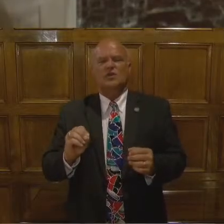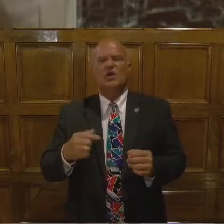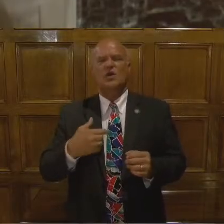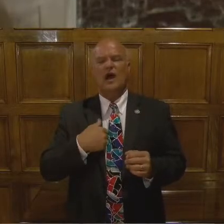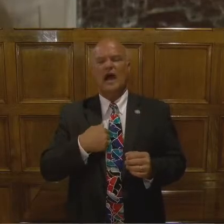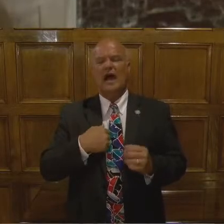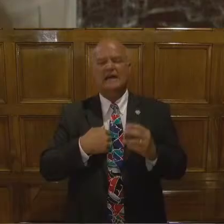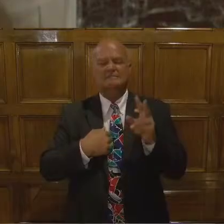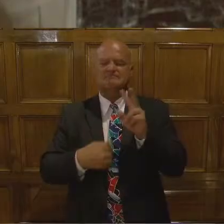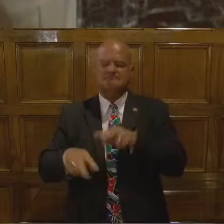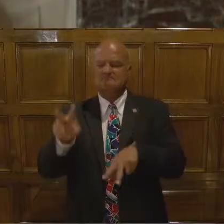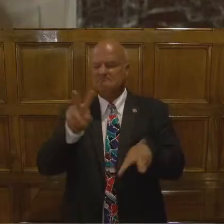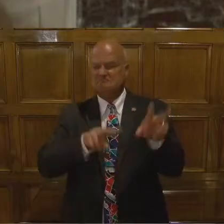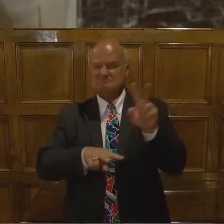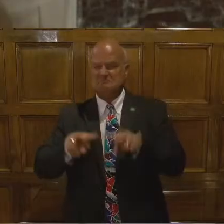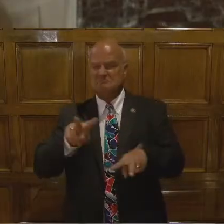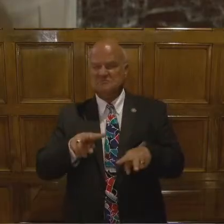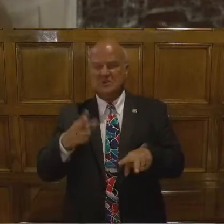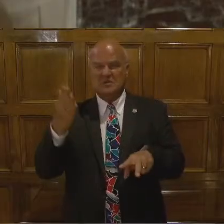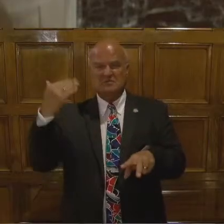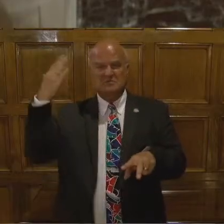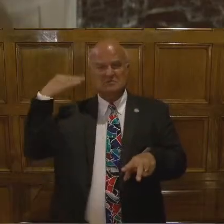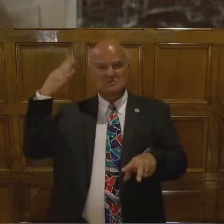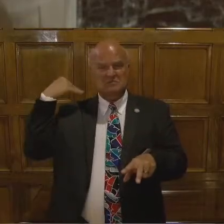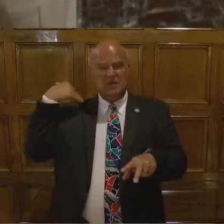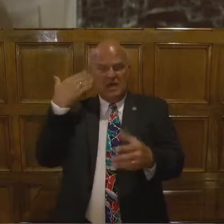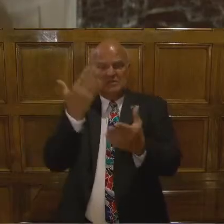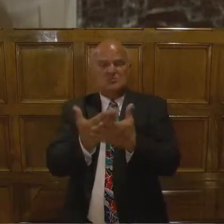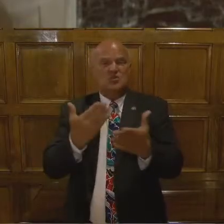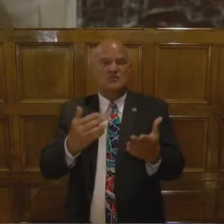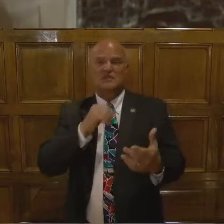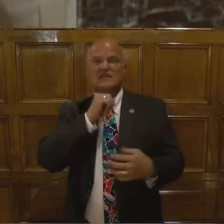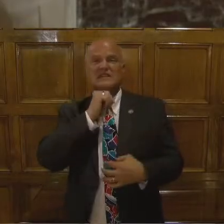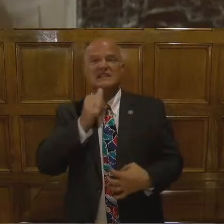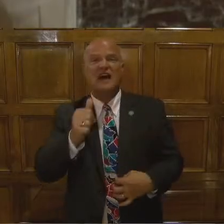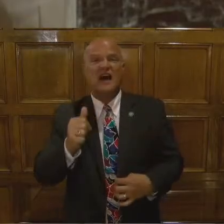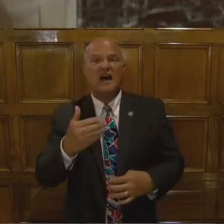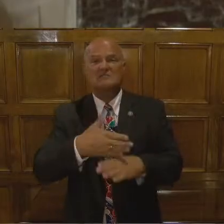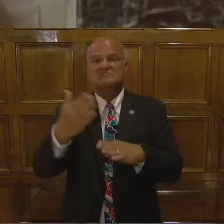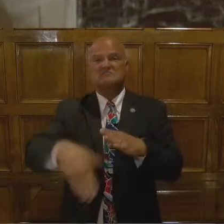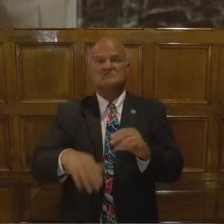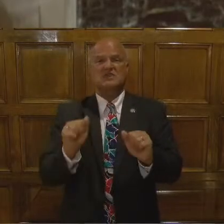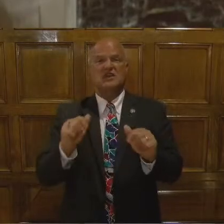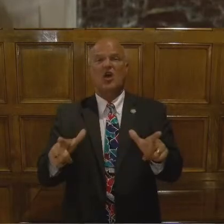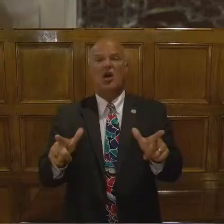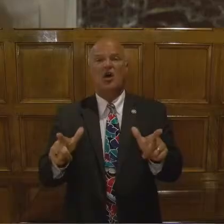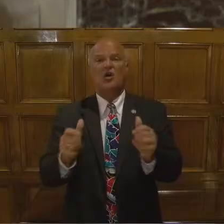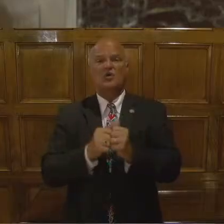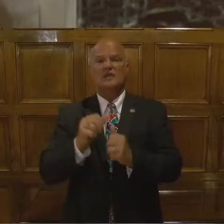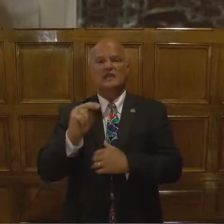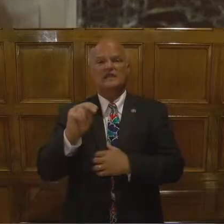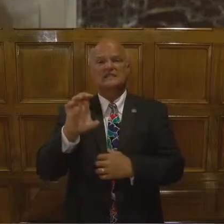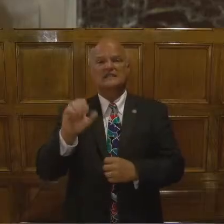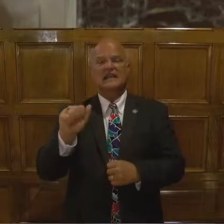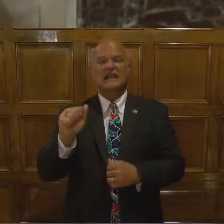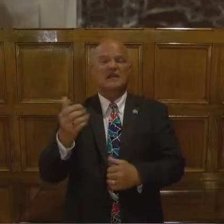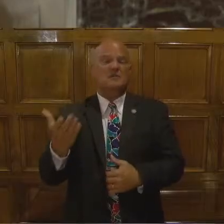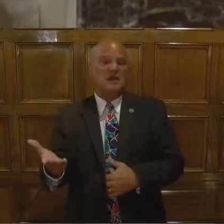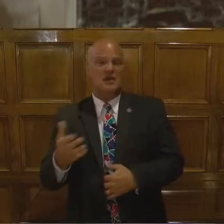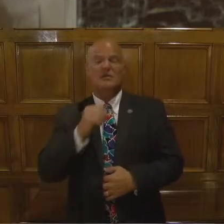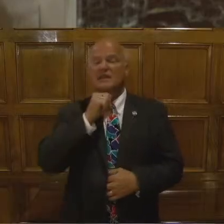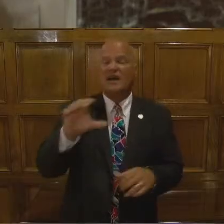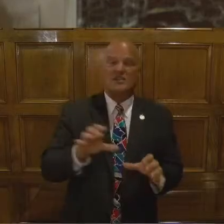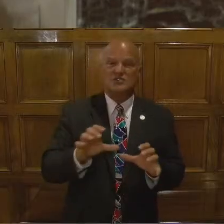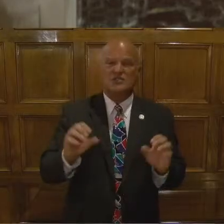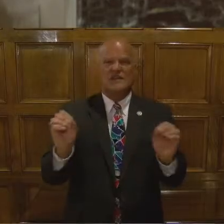I evaluated that at the beginning, and it's proven not to be consequential at all, what the NCAA may or may not do.